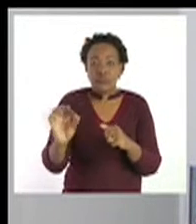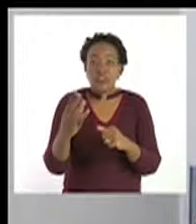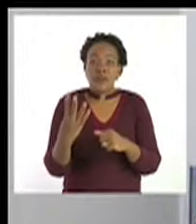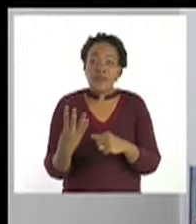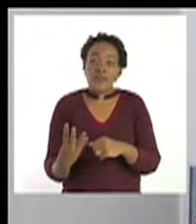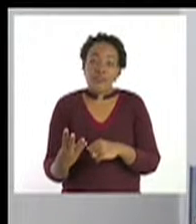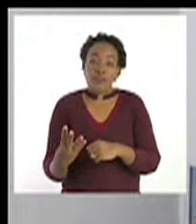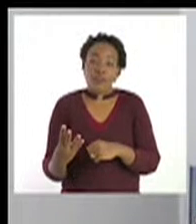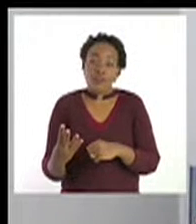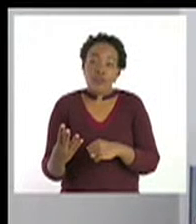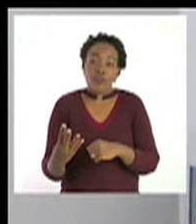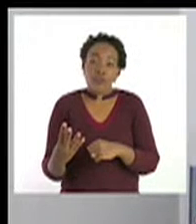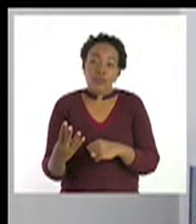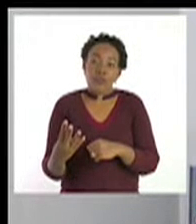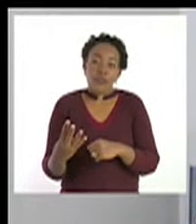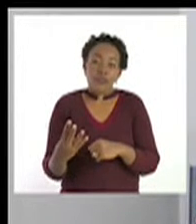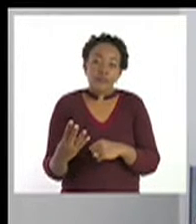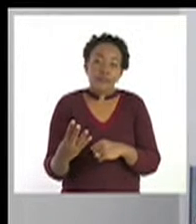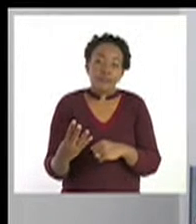Okay.